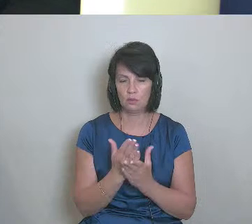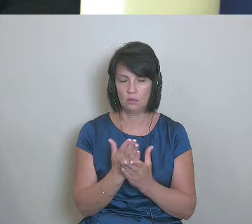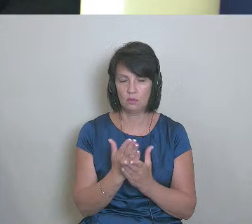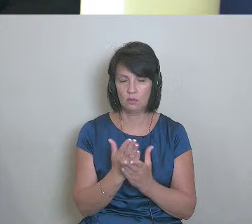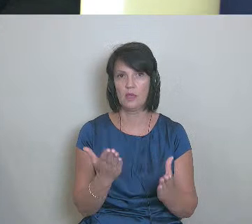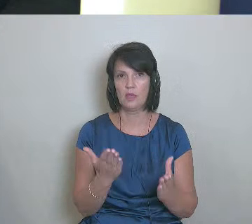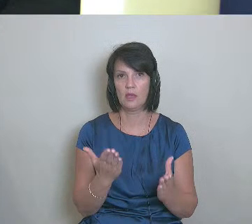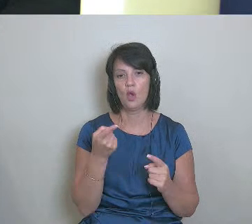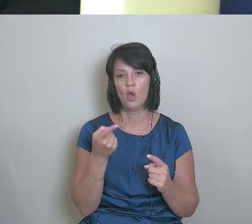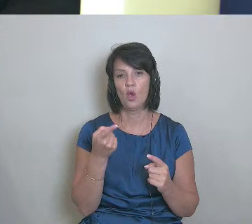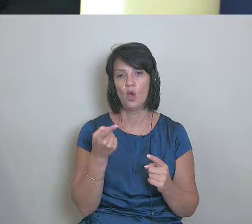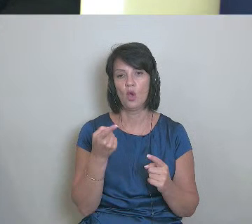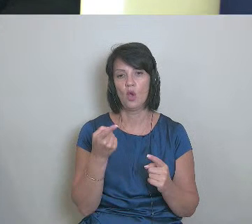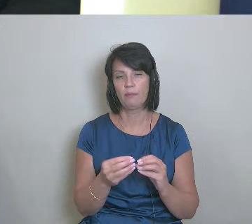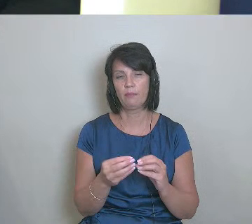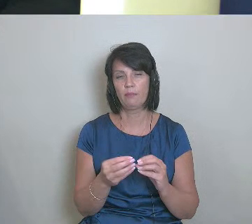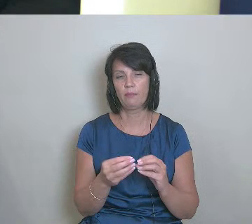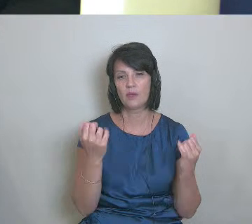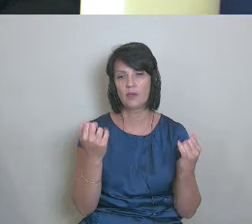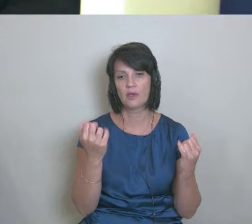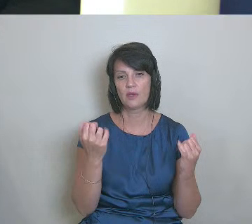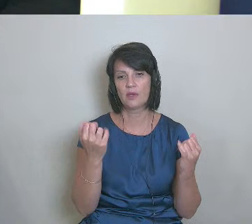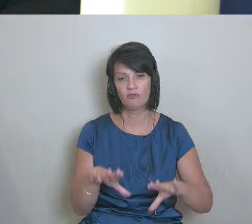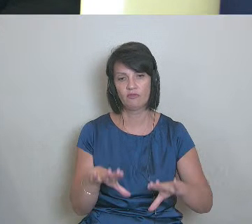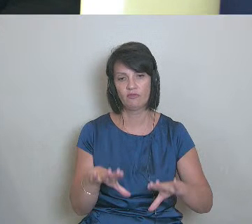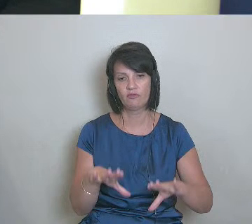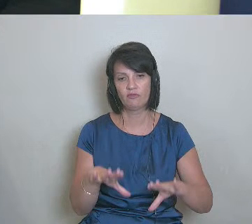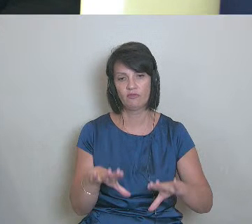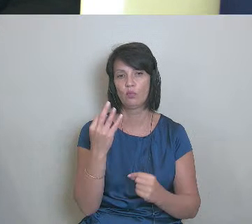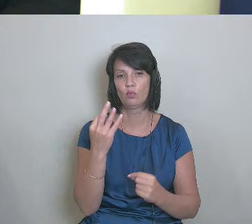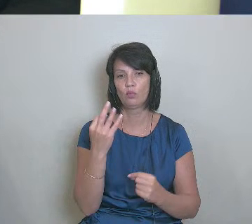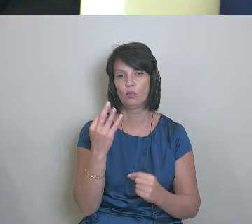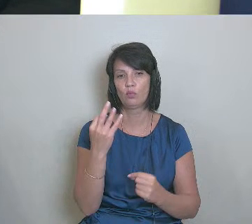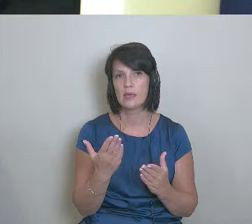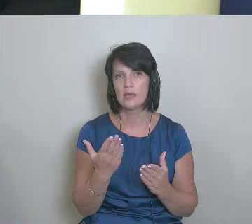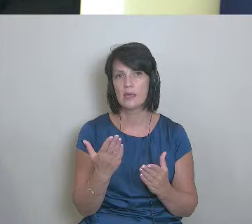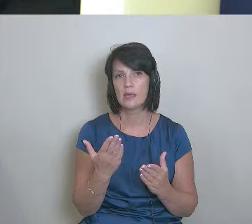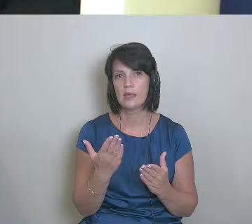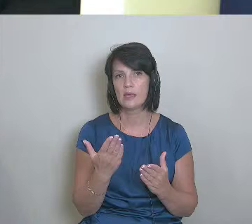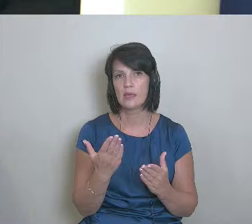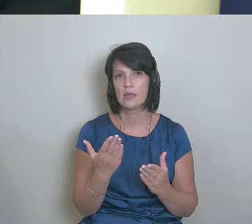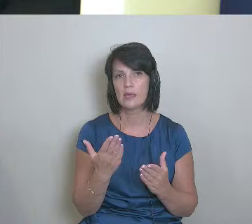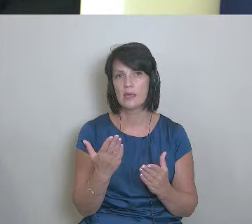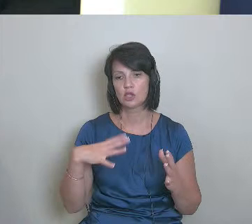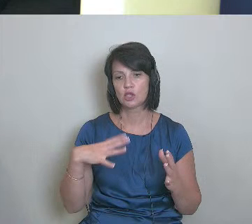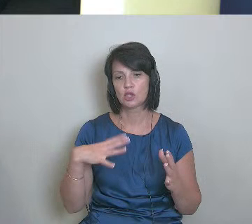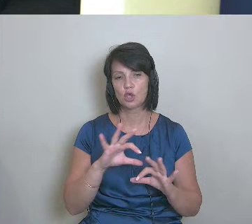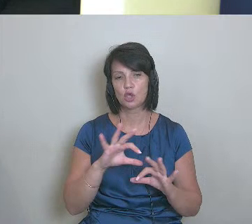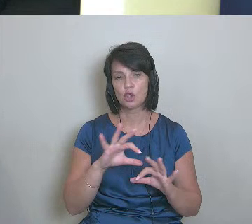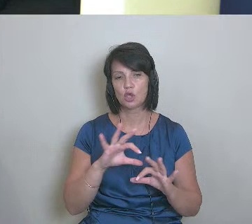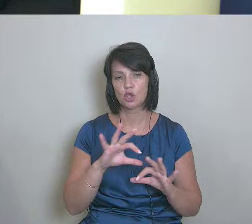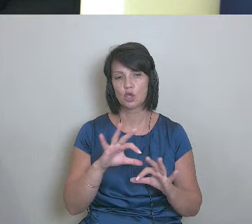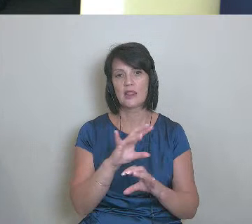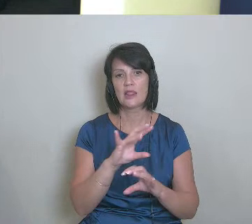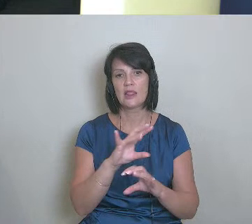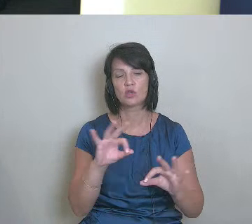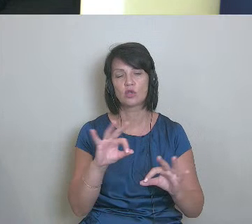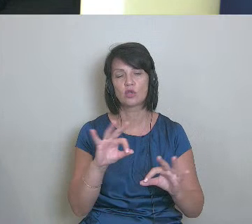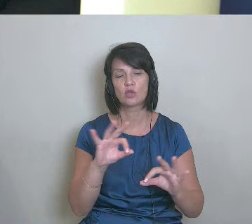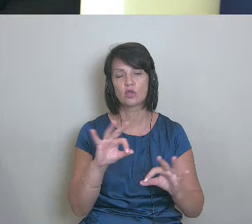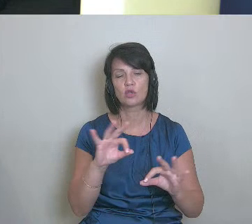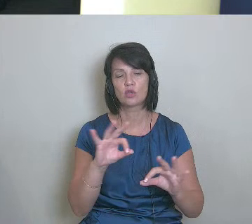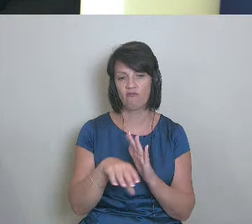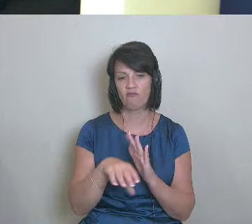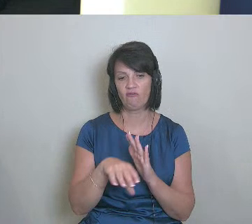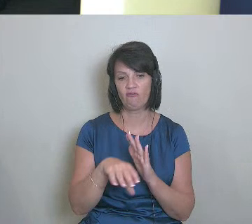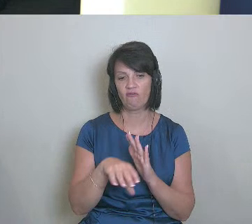is provision of the openness and the transparency of the election. This issue is to be